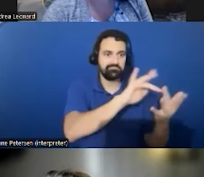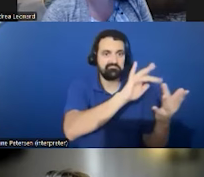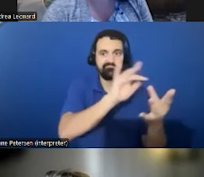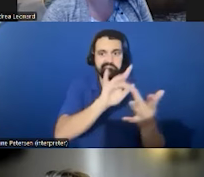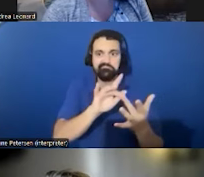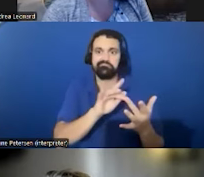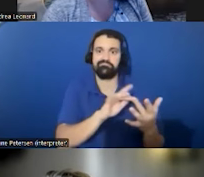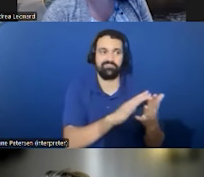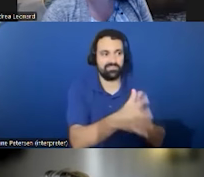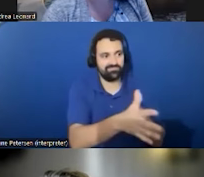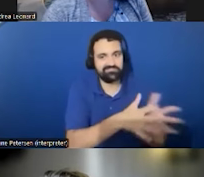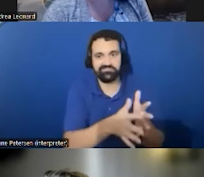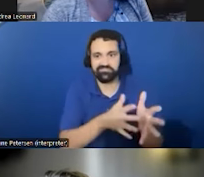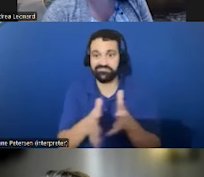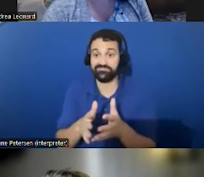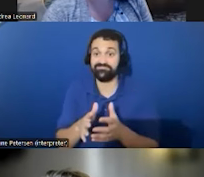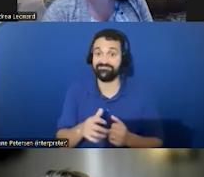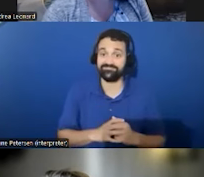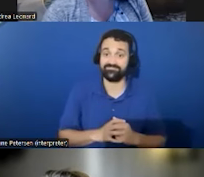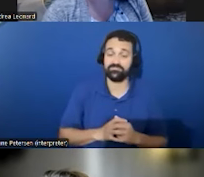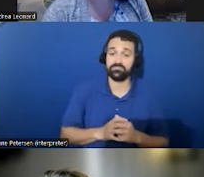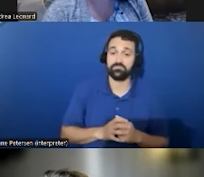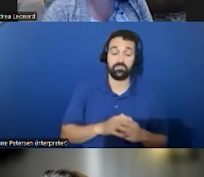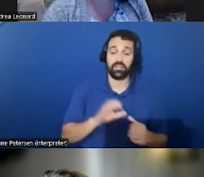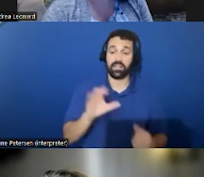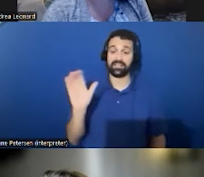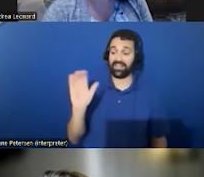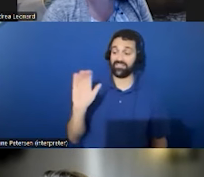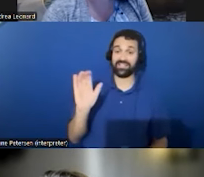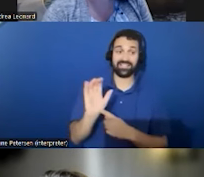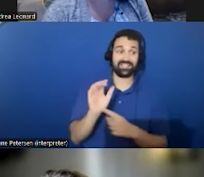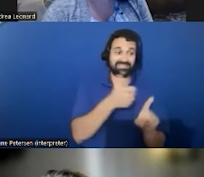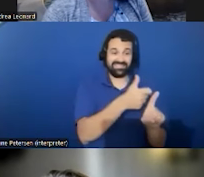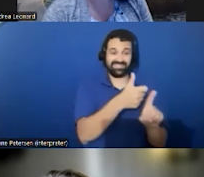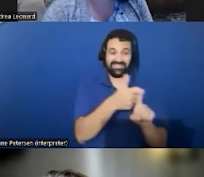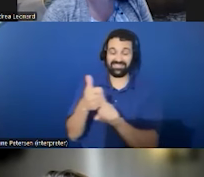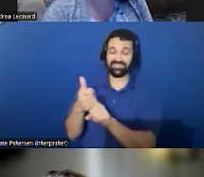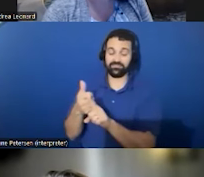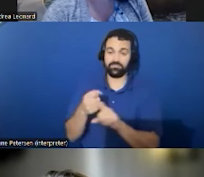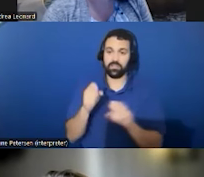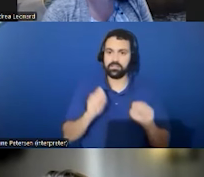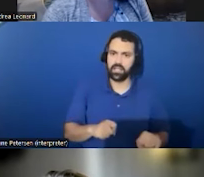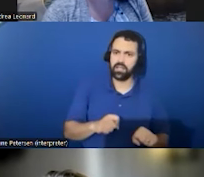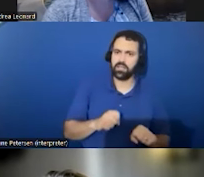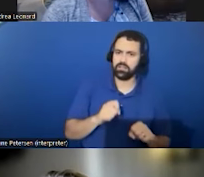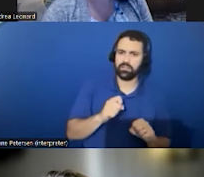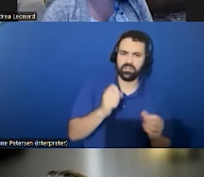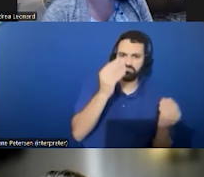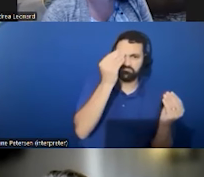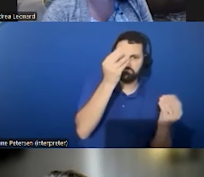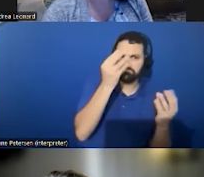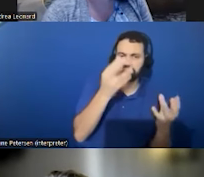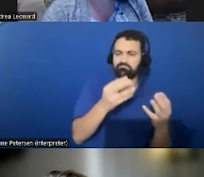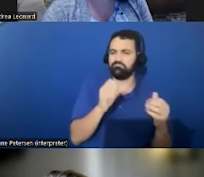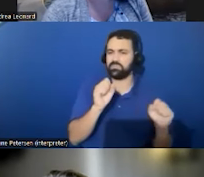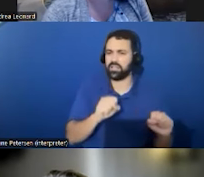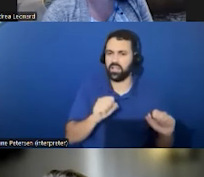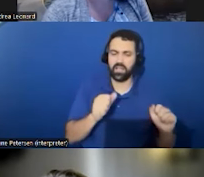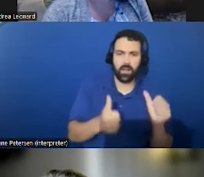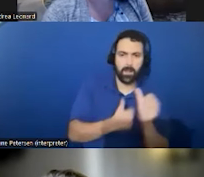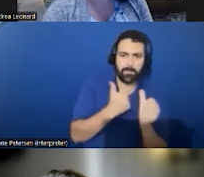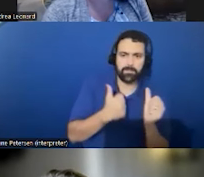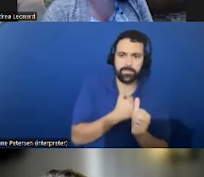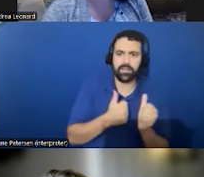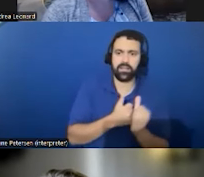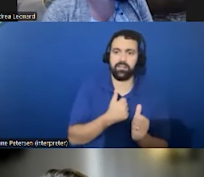In Canvas, each user has the ability to update notifications of anything out of the system,